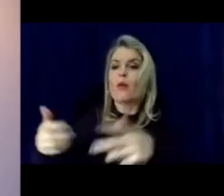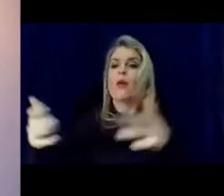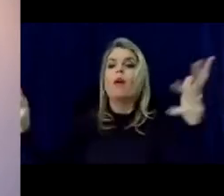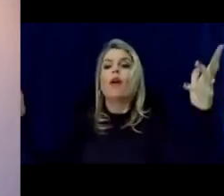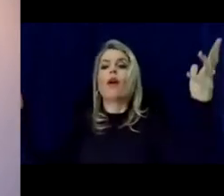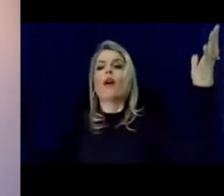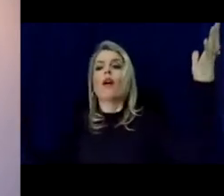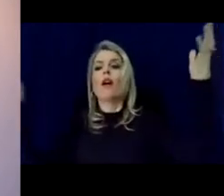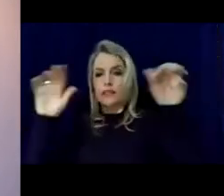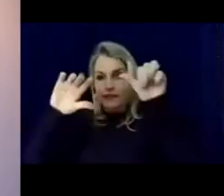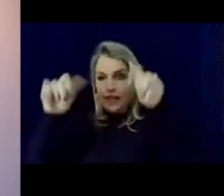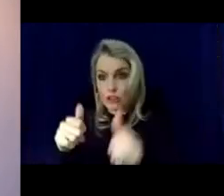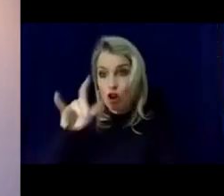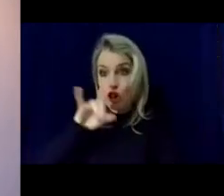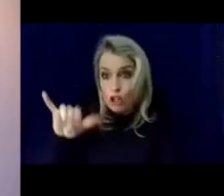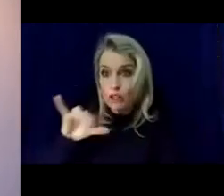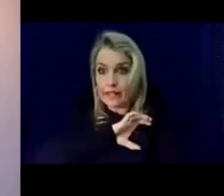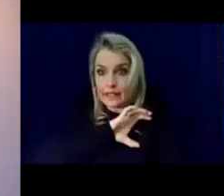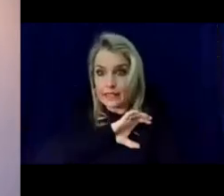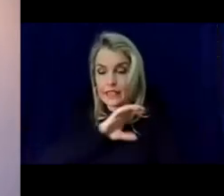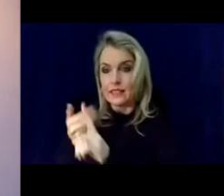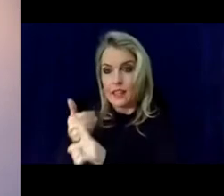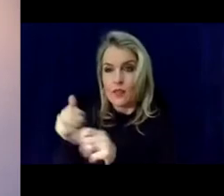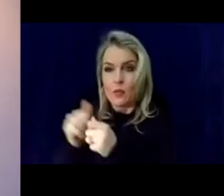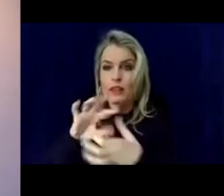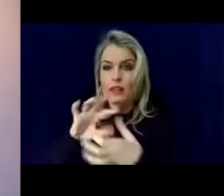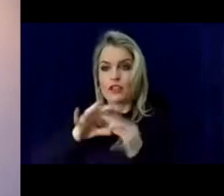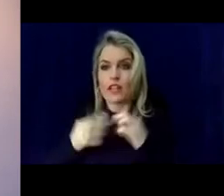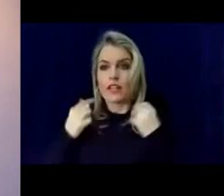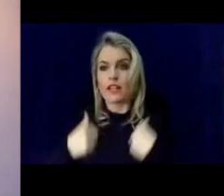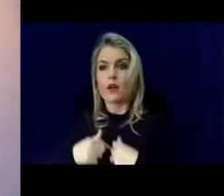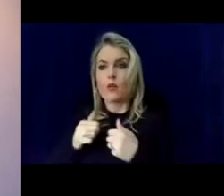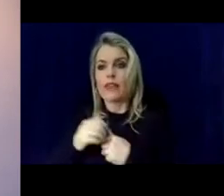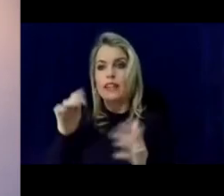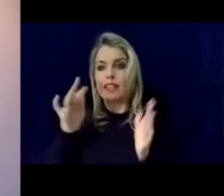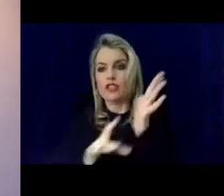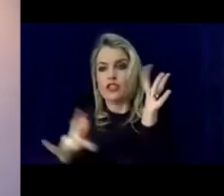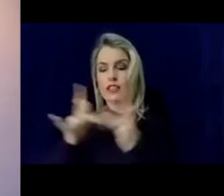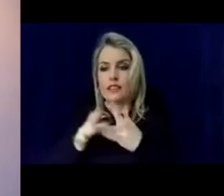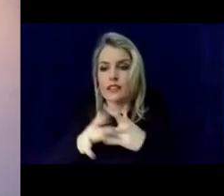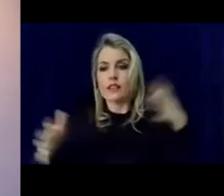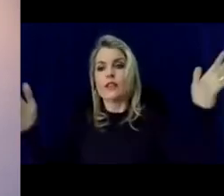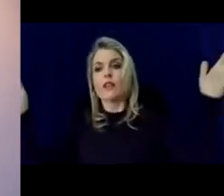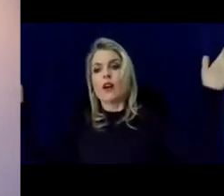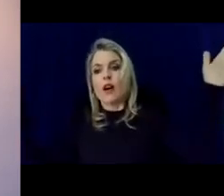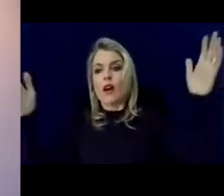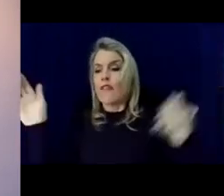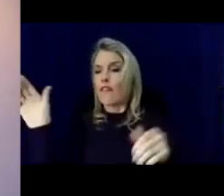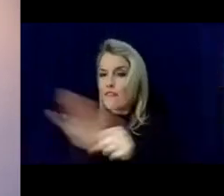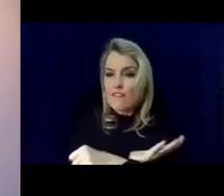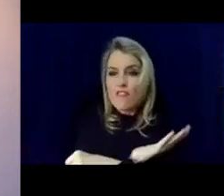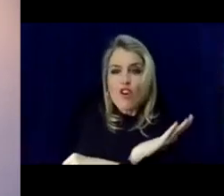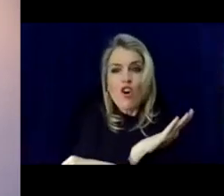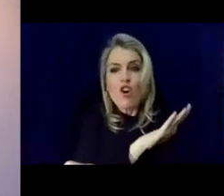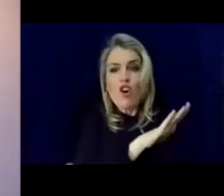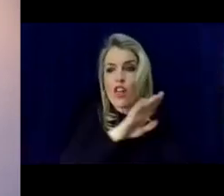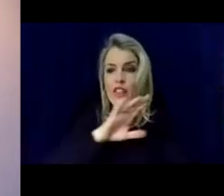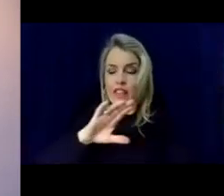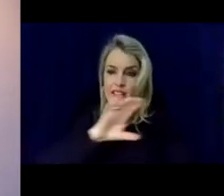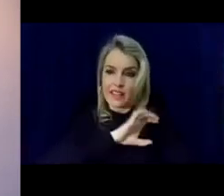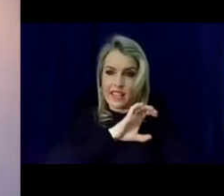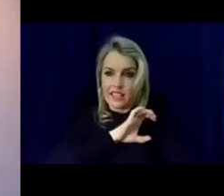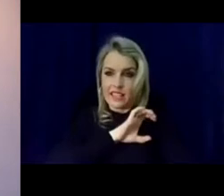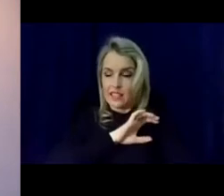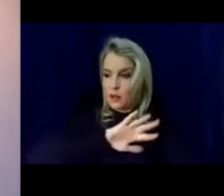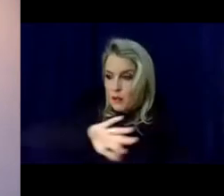The statue version of Clinton wears a chain with a Jesus pendant in the same pose. Full-size Clinton slides the statue out of the way to